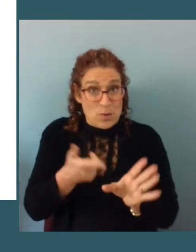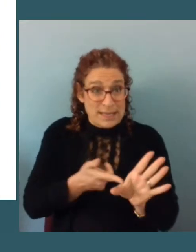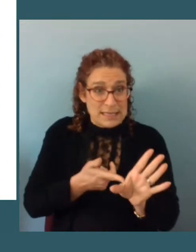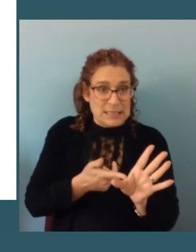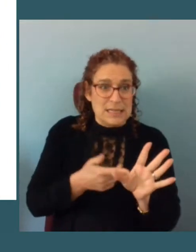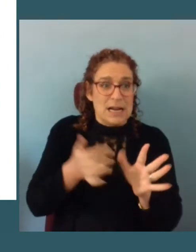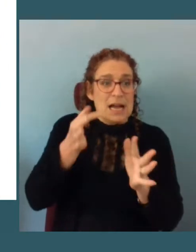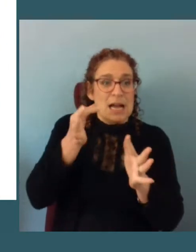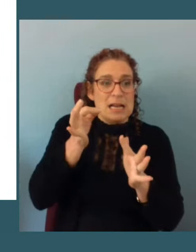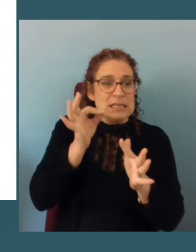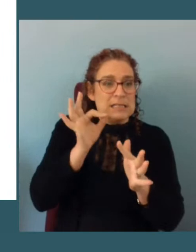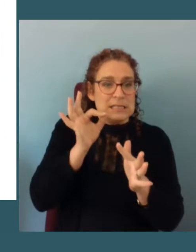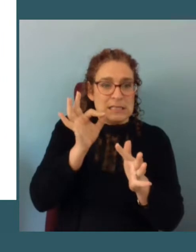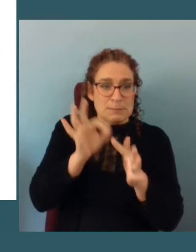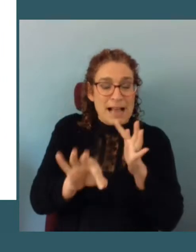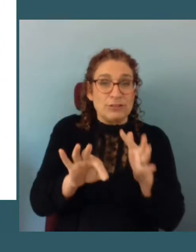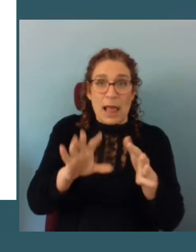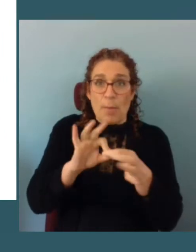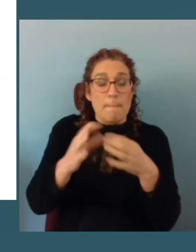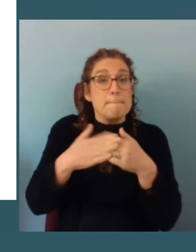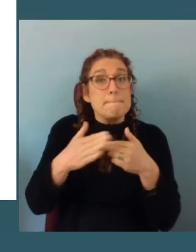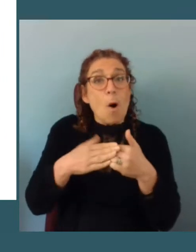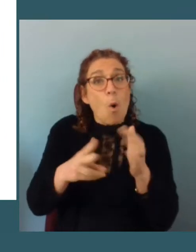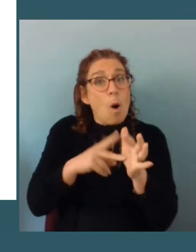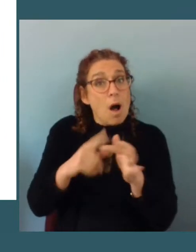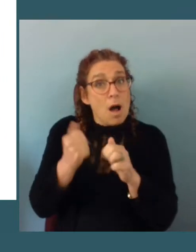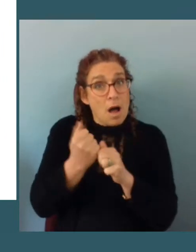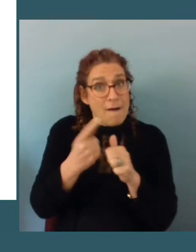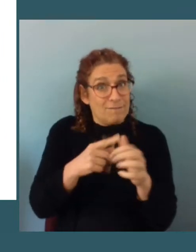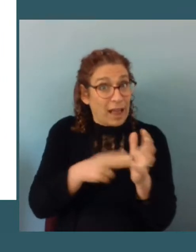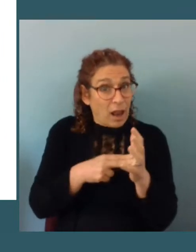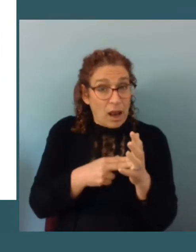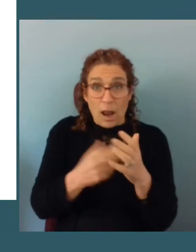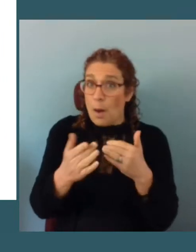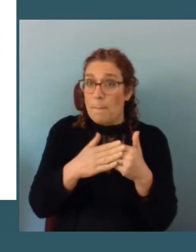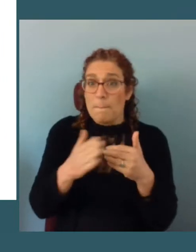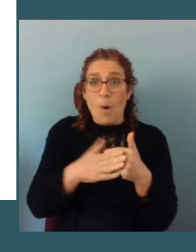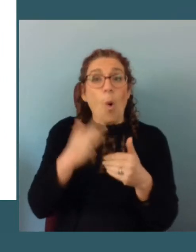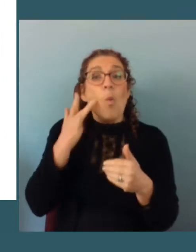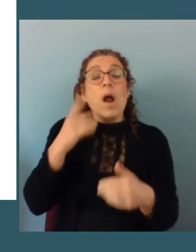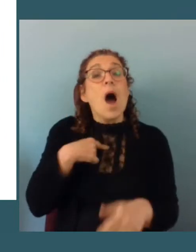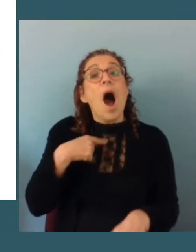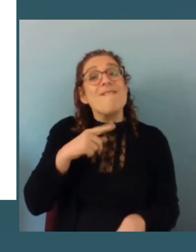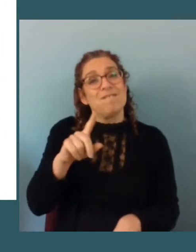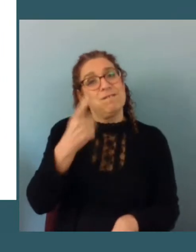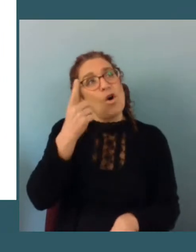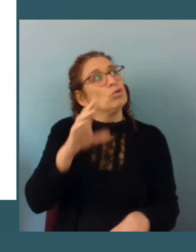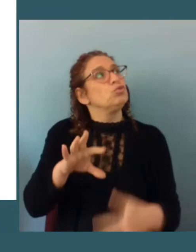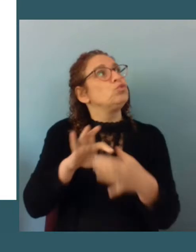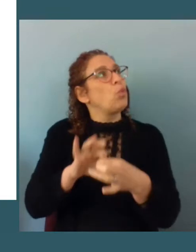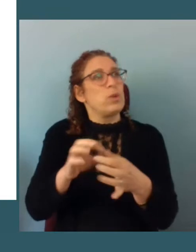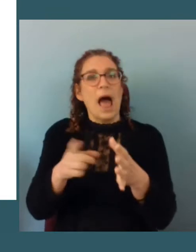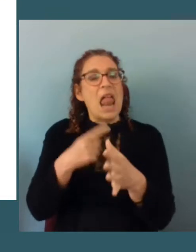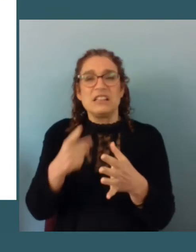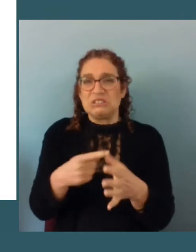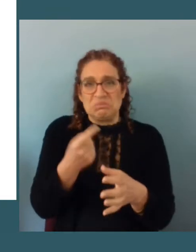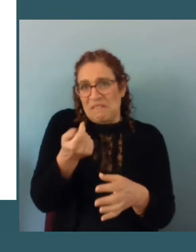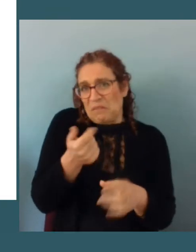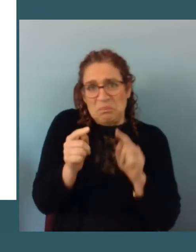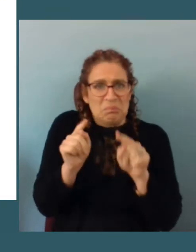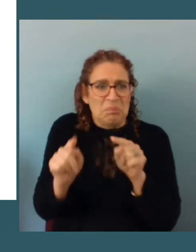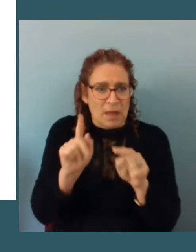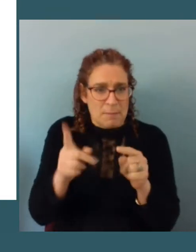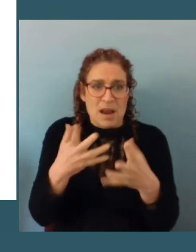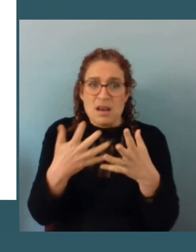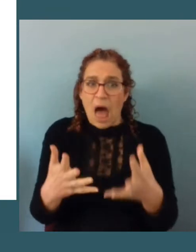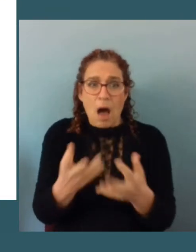with veganism. There are a lot more, certainly more than when I first came into allergy. And you can see that they're based on a variety